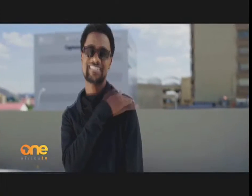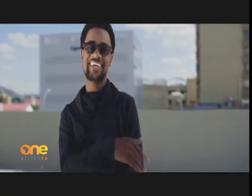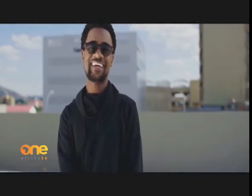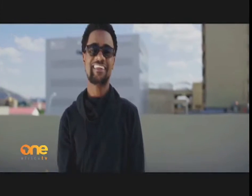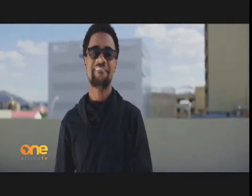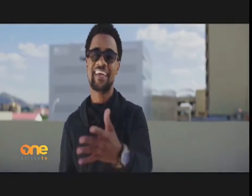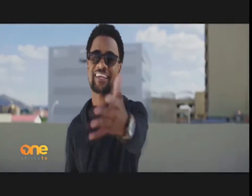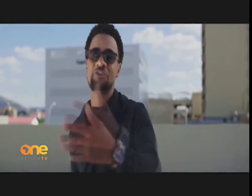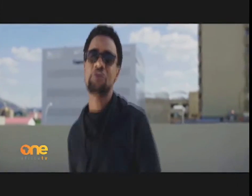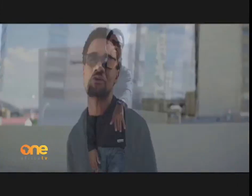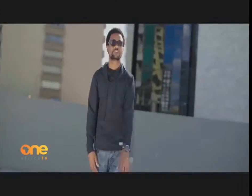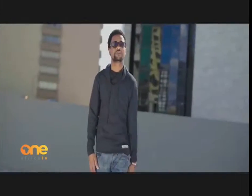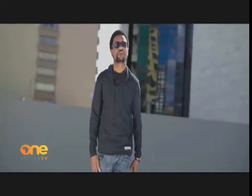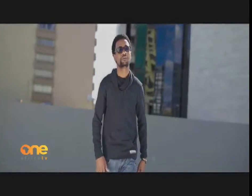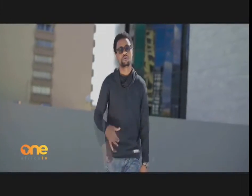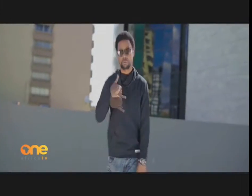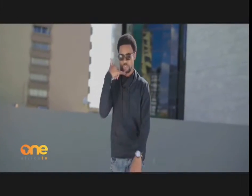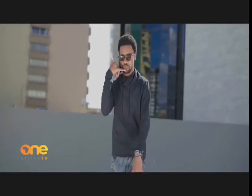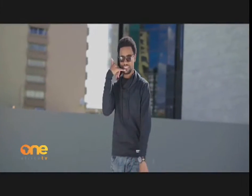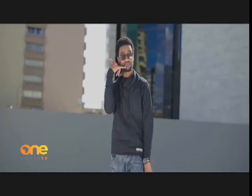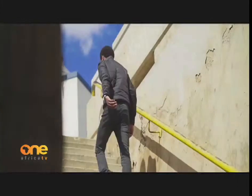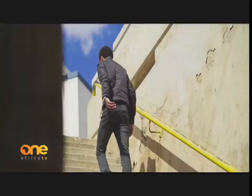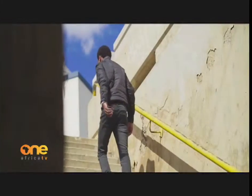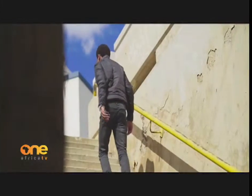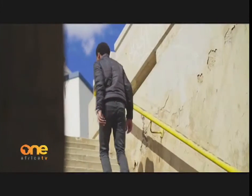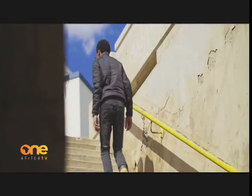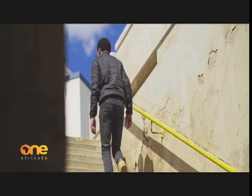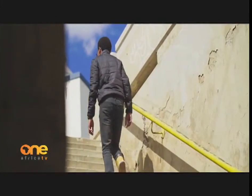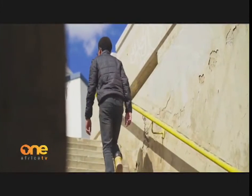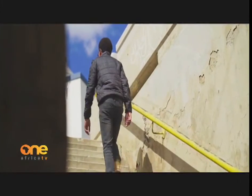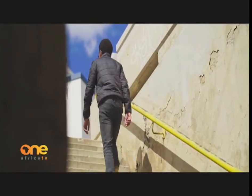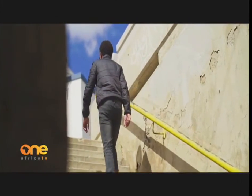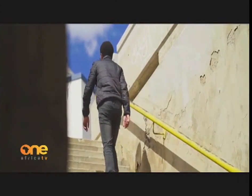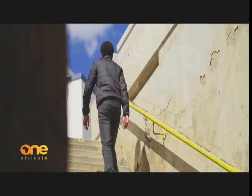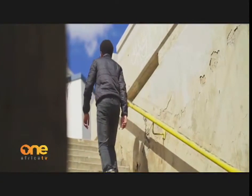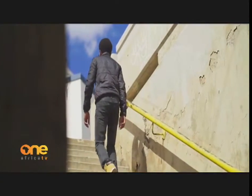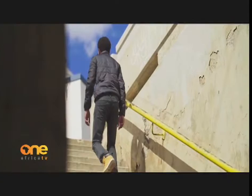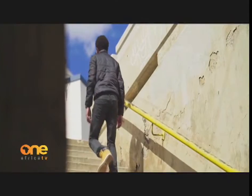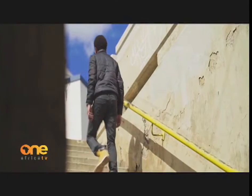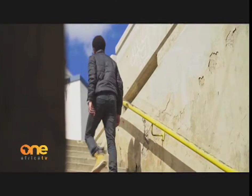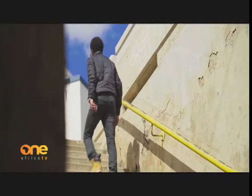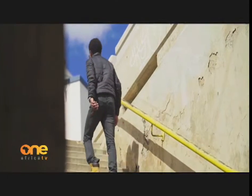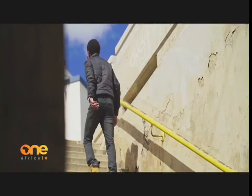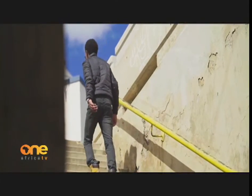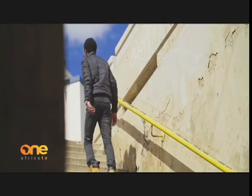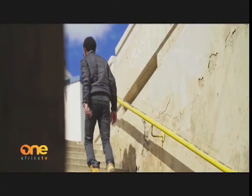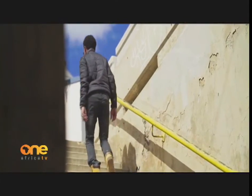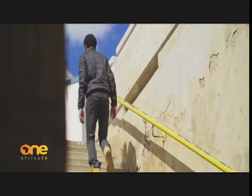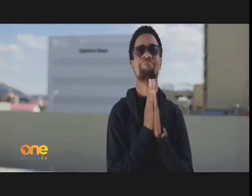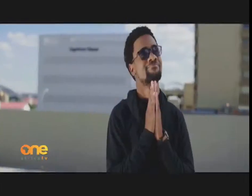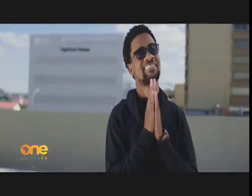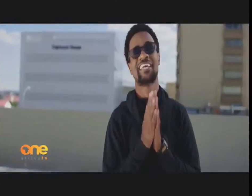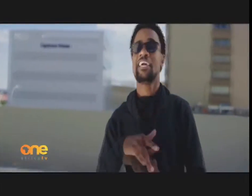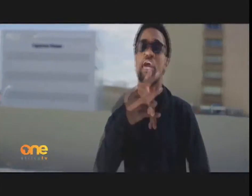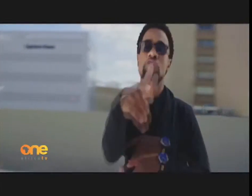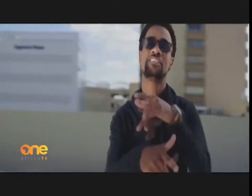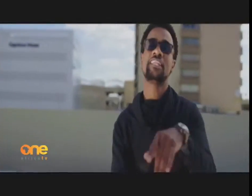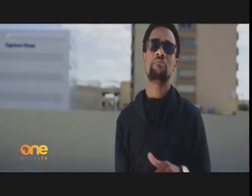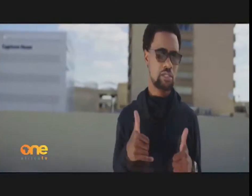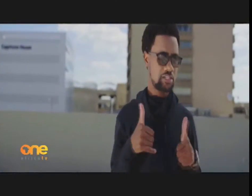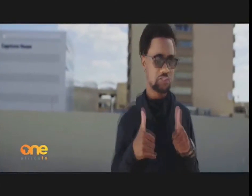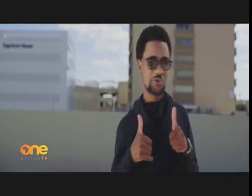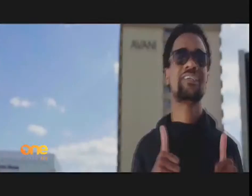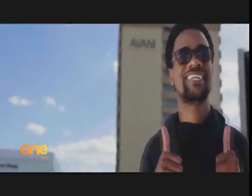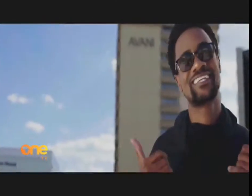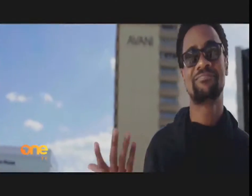shoulders get heavy, I can look to you and you answer my calls. And you answer my prayers. And you're telling